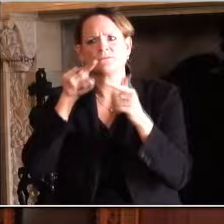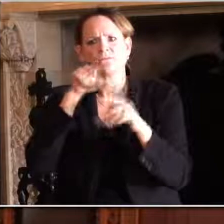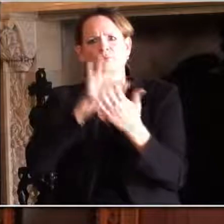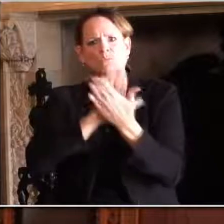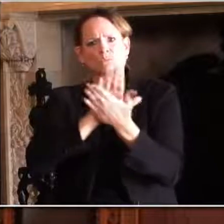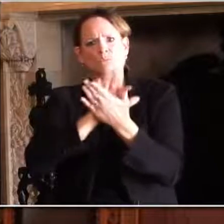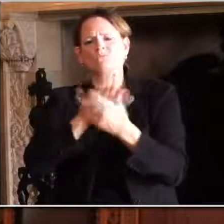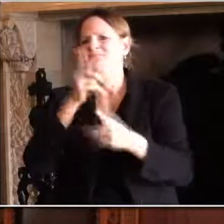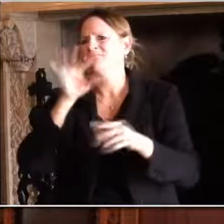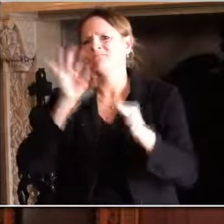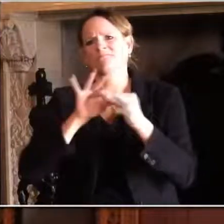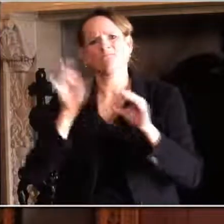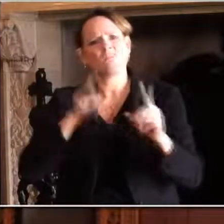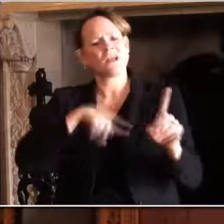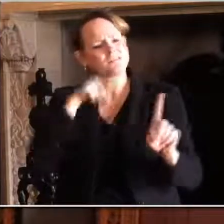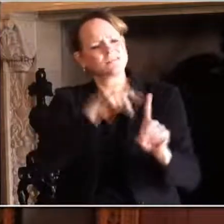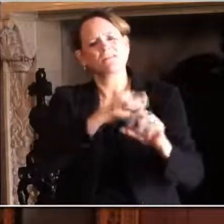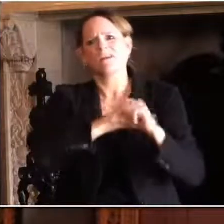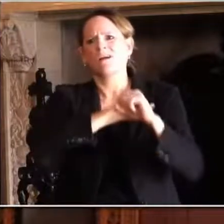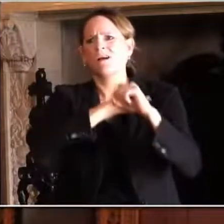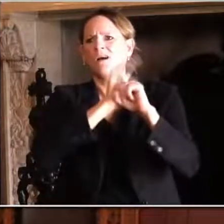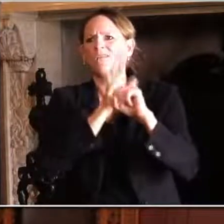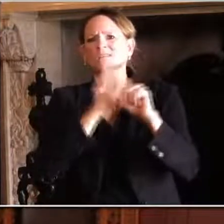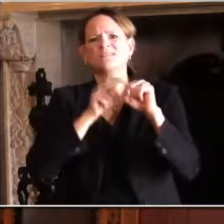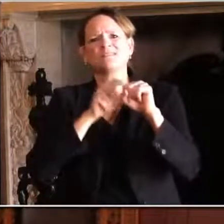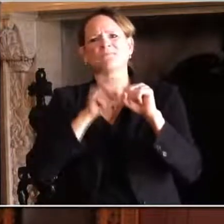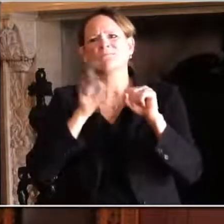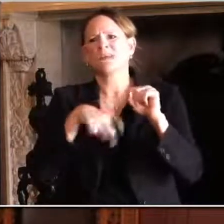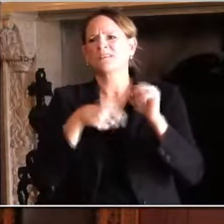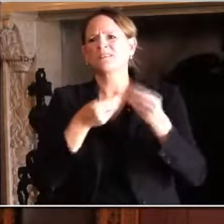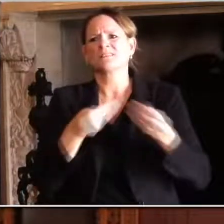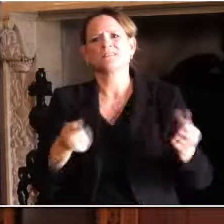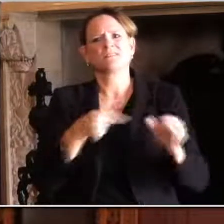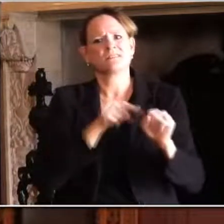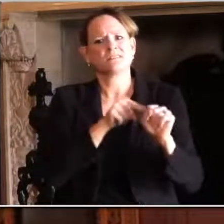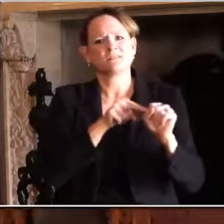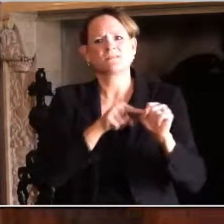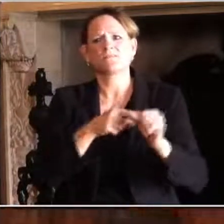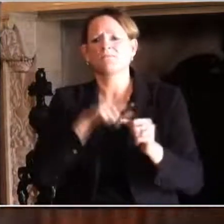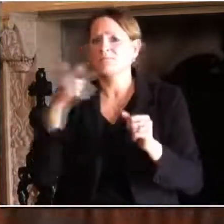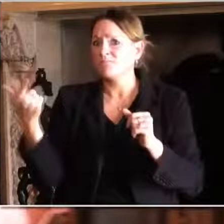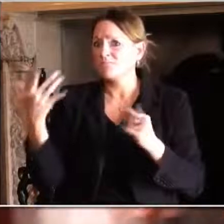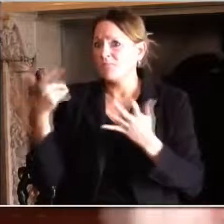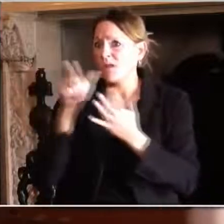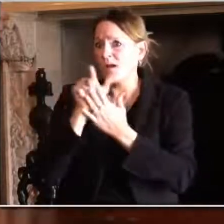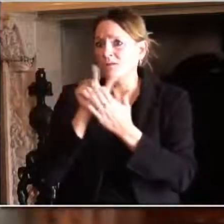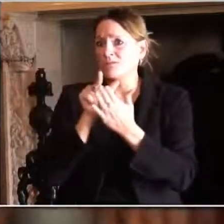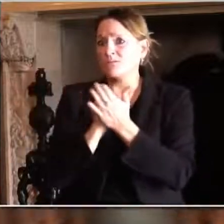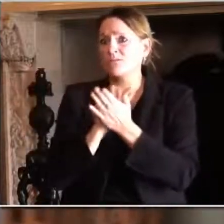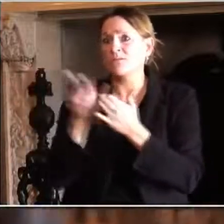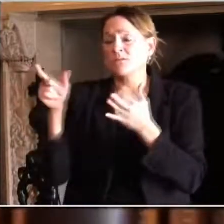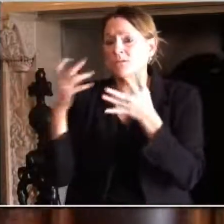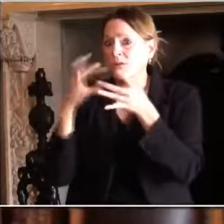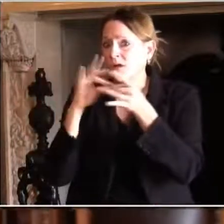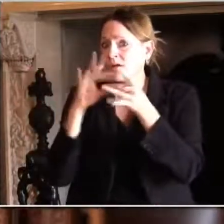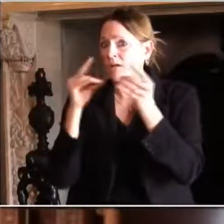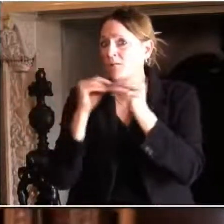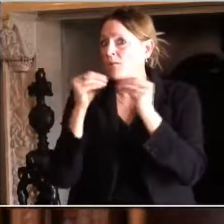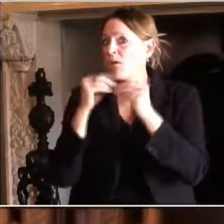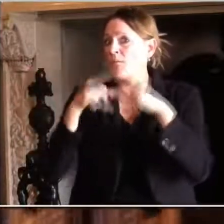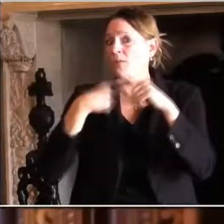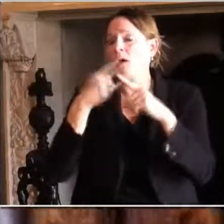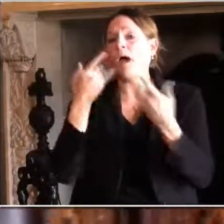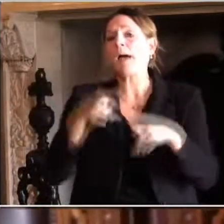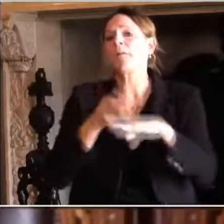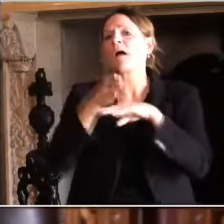order. And I'll let Ryan just briefly talk about what happens after 60 days. Sure.